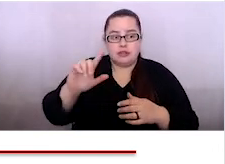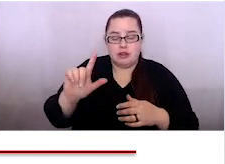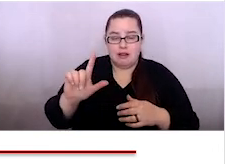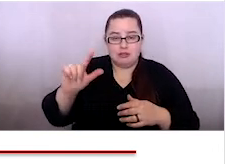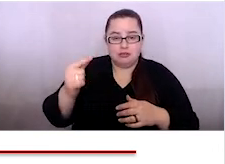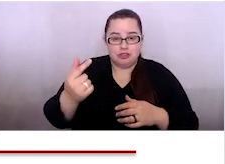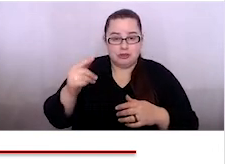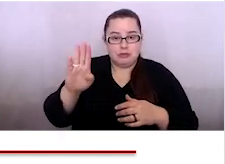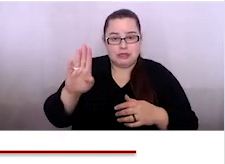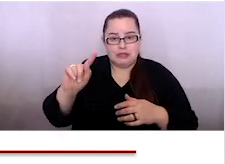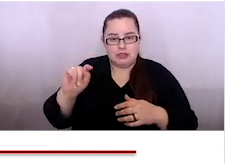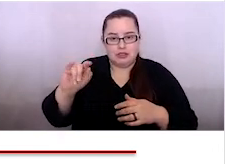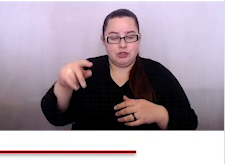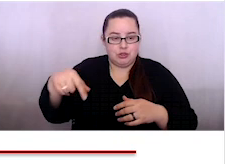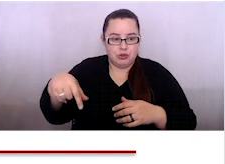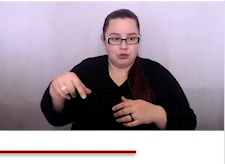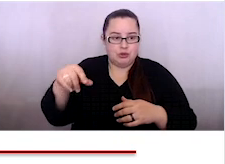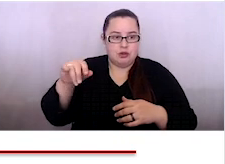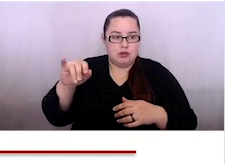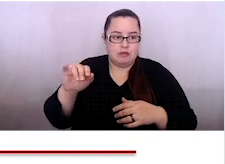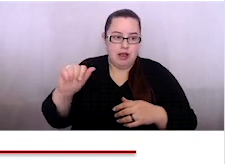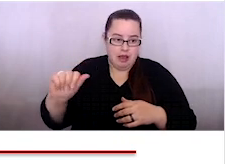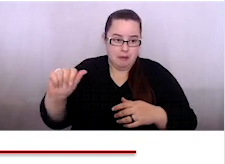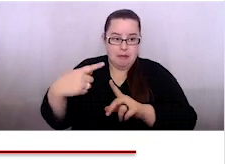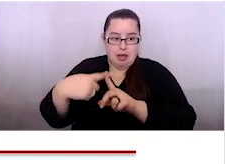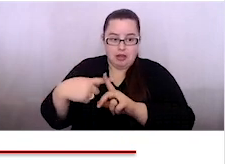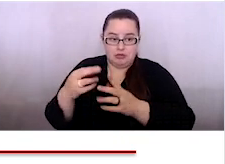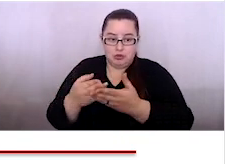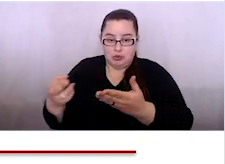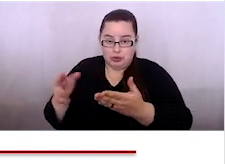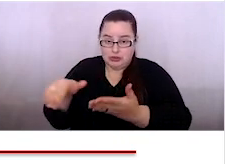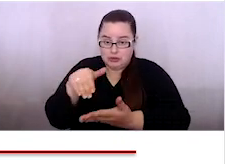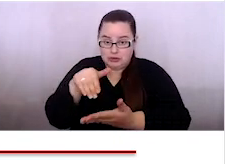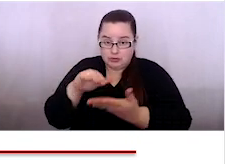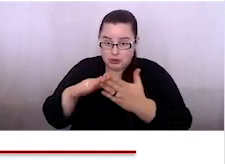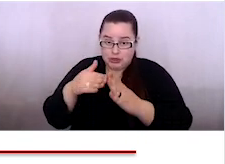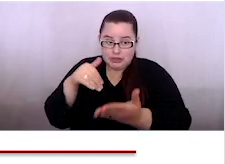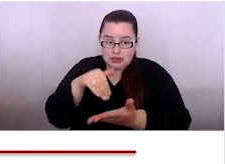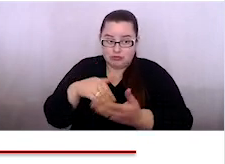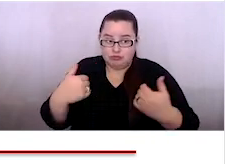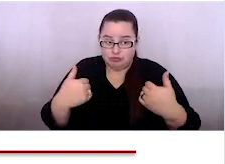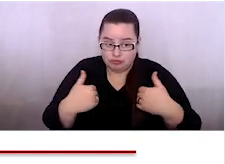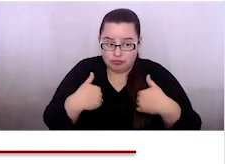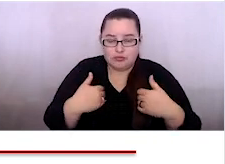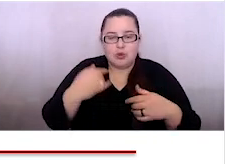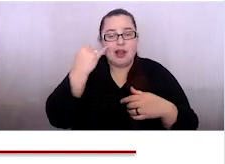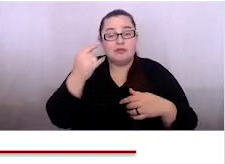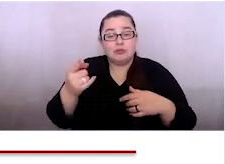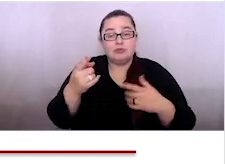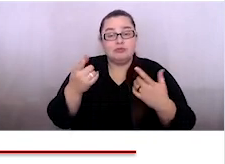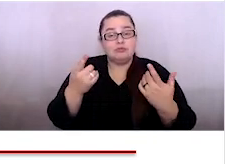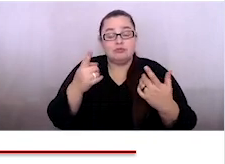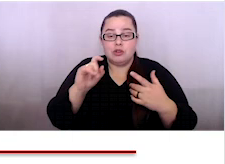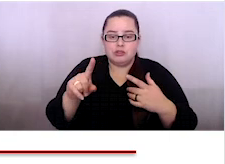LGBTQA plus resource and community center. So definitely if you're feeling that you might need help getting answers about